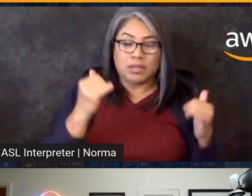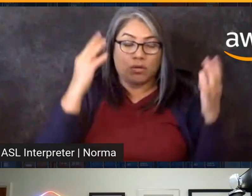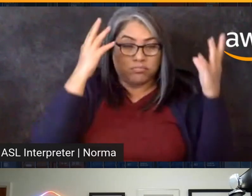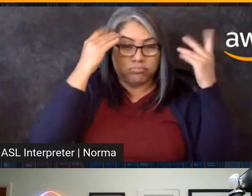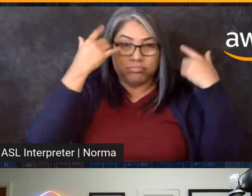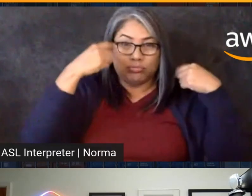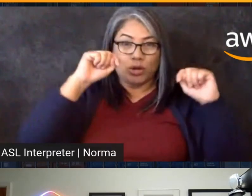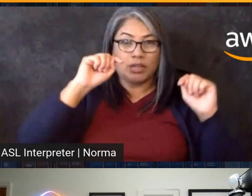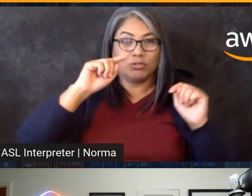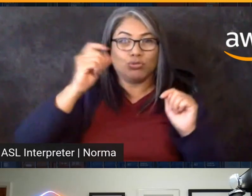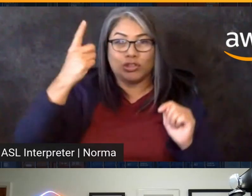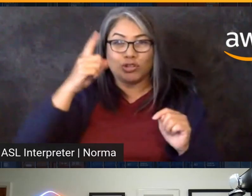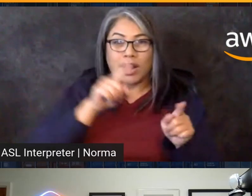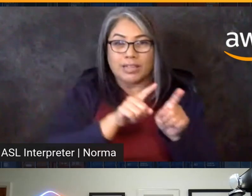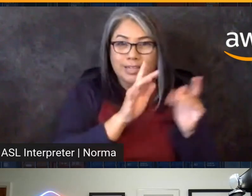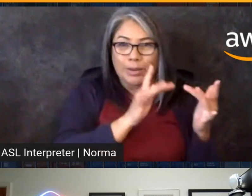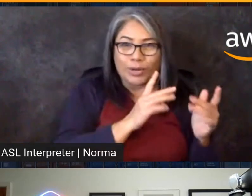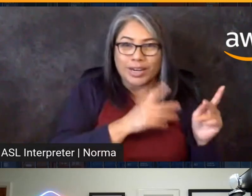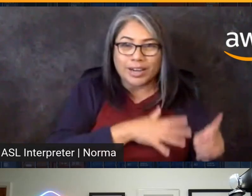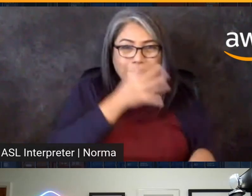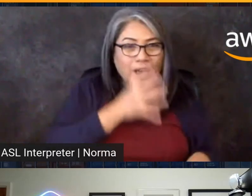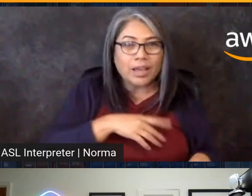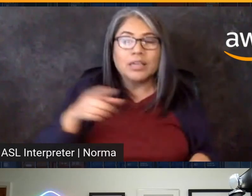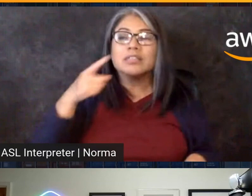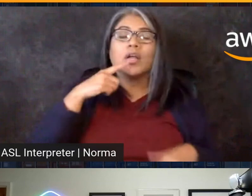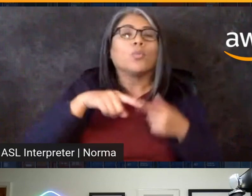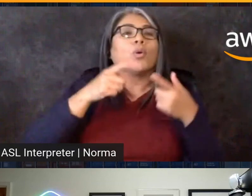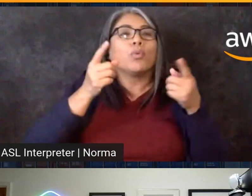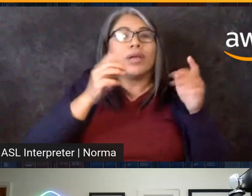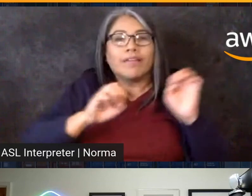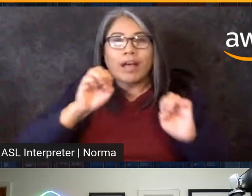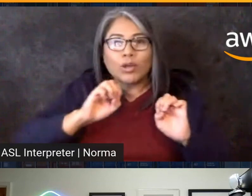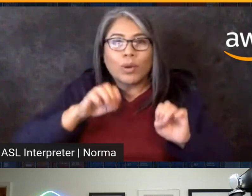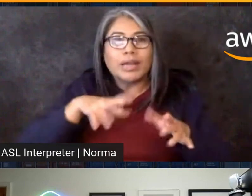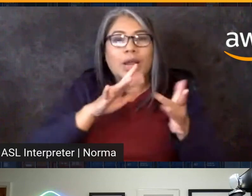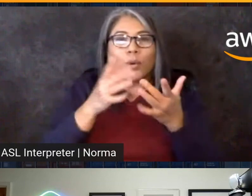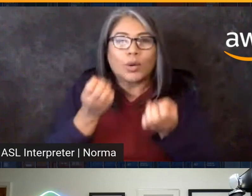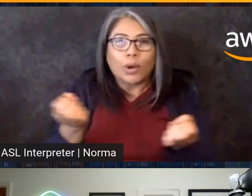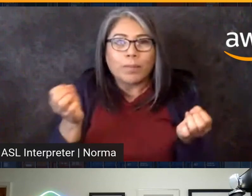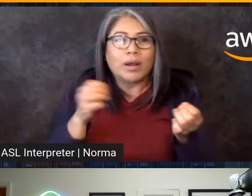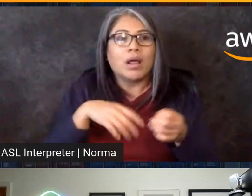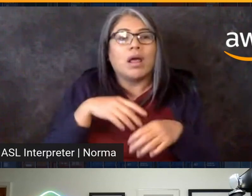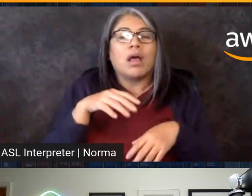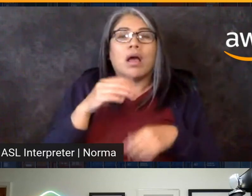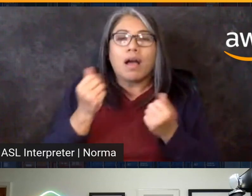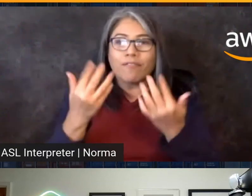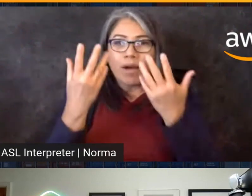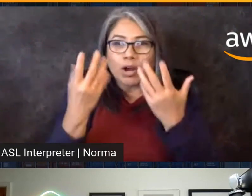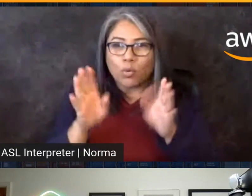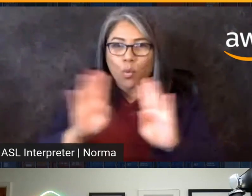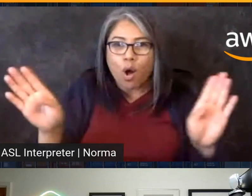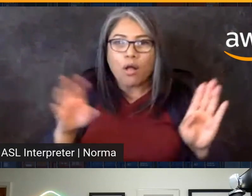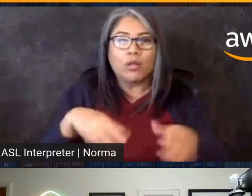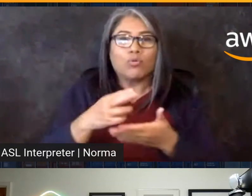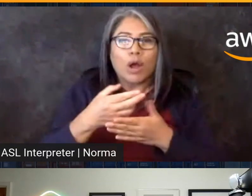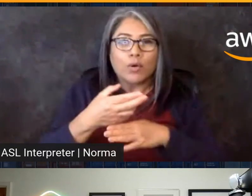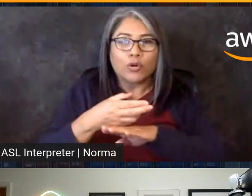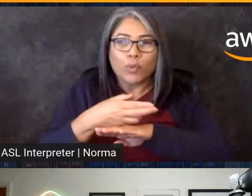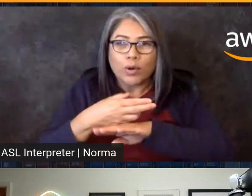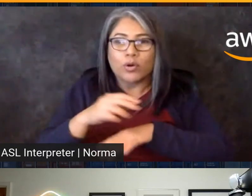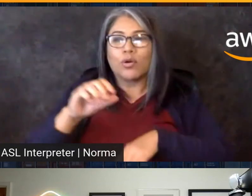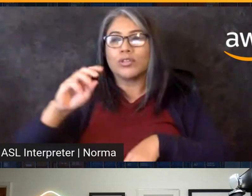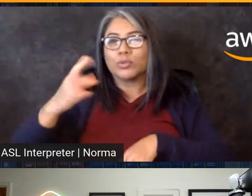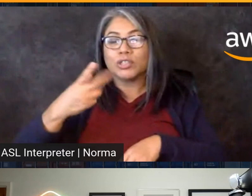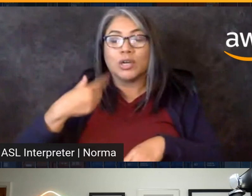He says, when we evaluate networking equipment, whether they be a firewall or a router or a switch, we think about this. We measure its performance